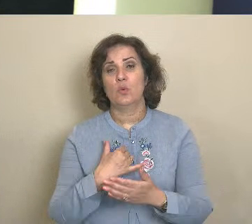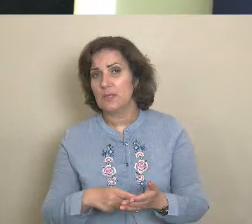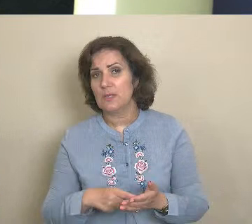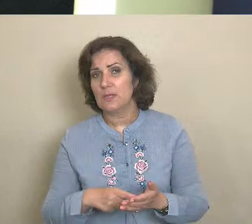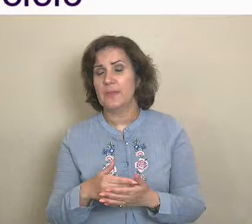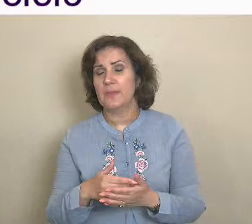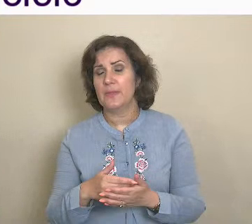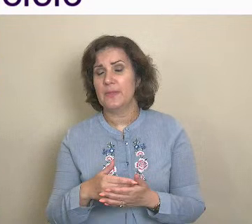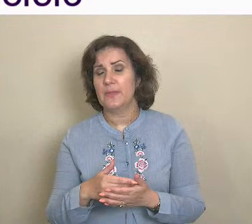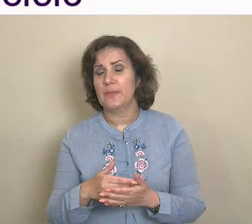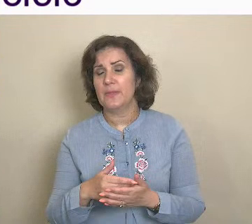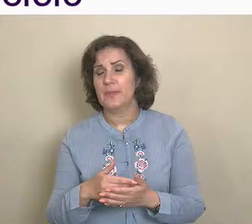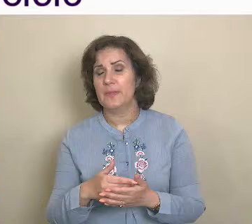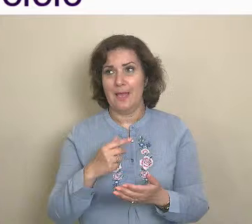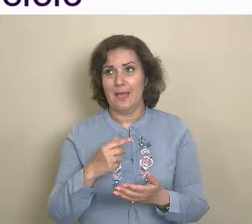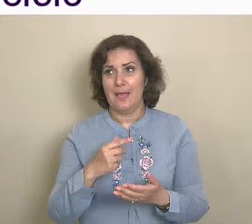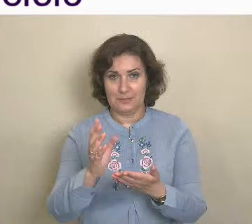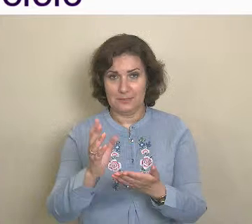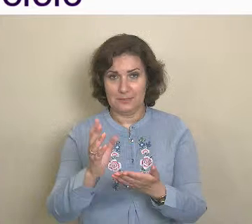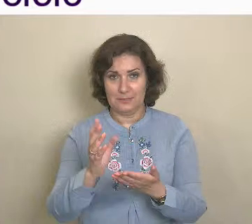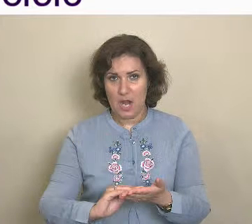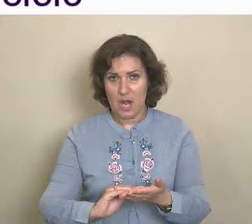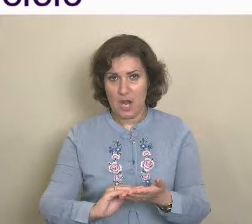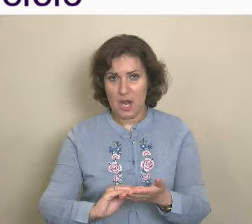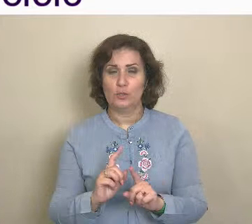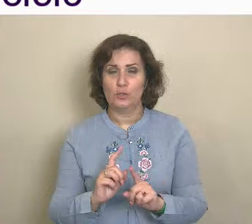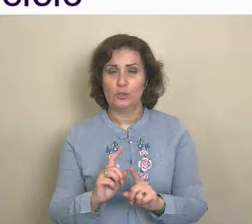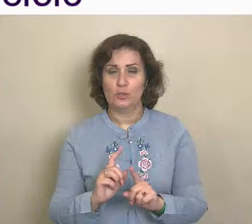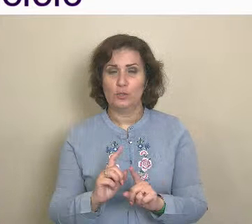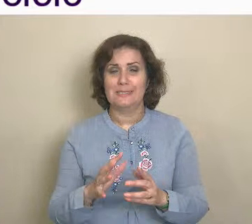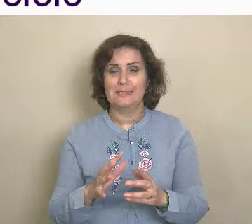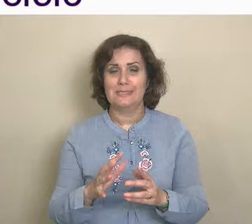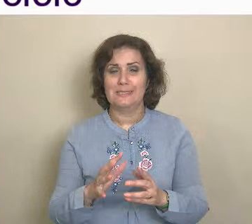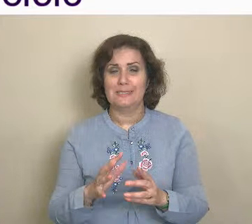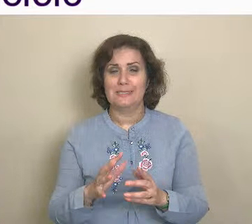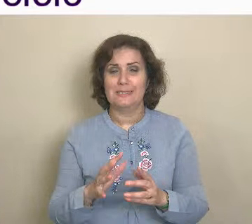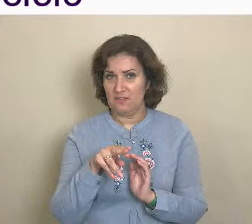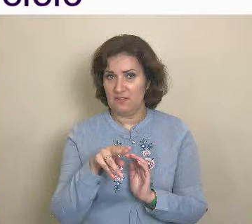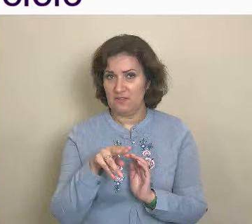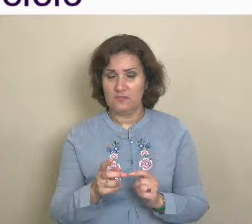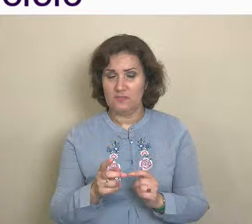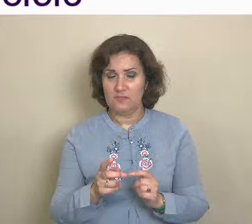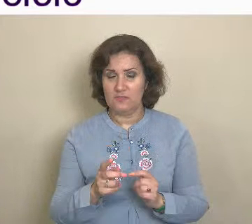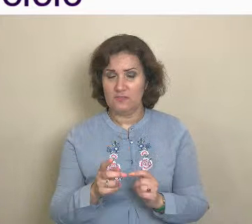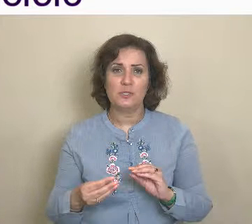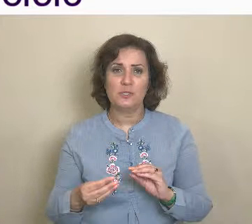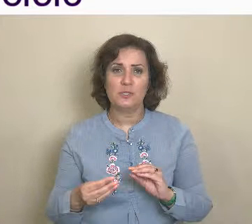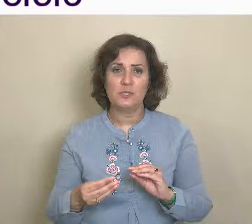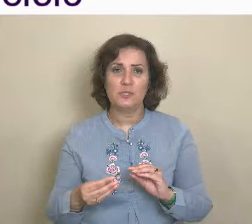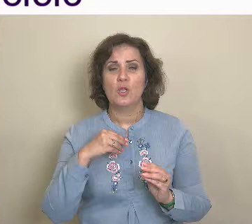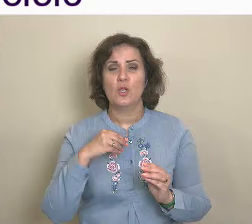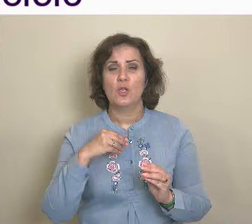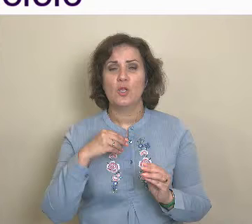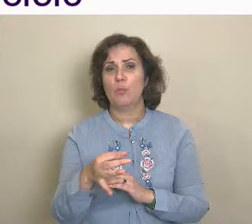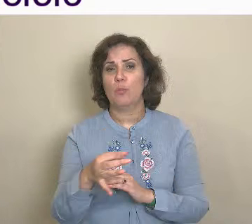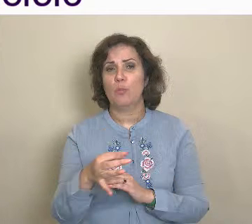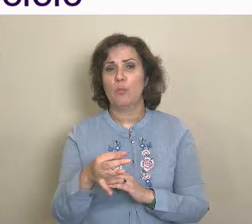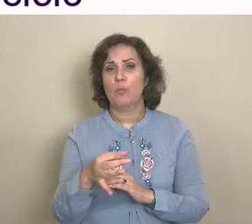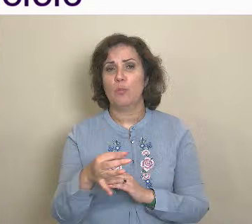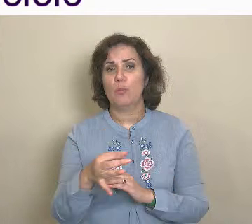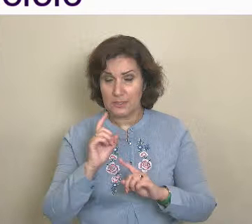territorial constituency. You have some other issues that they are on the slide that the village